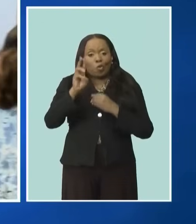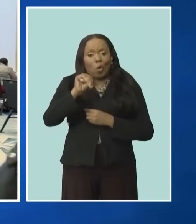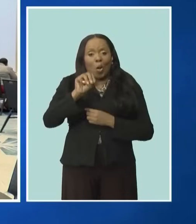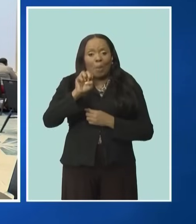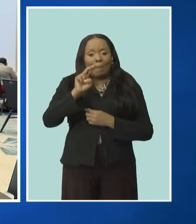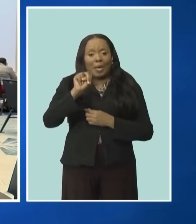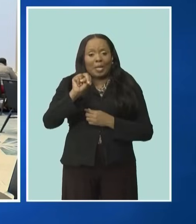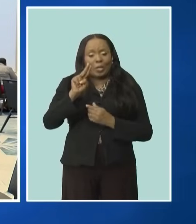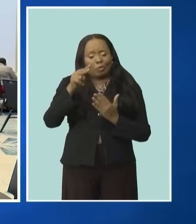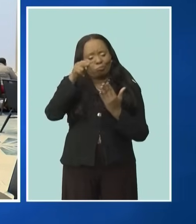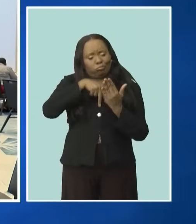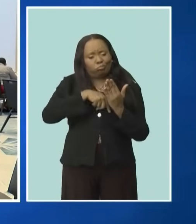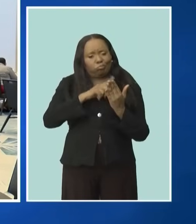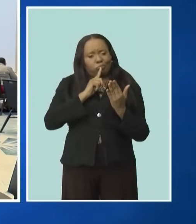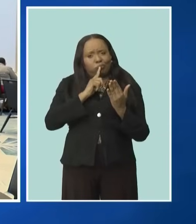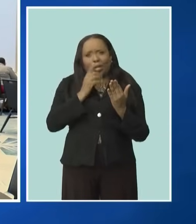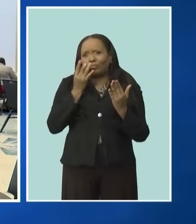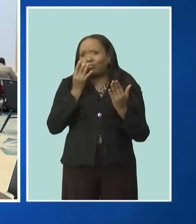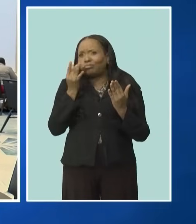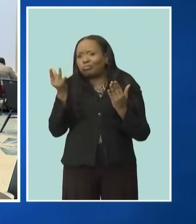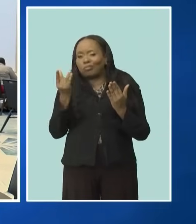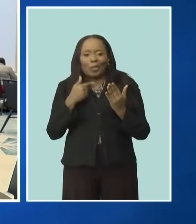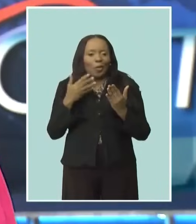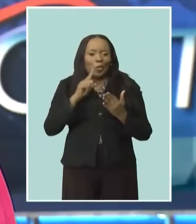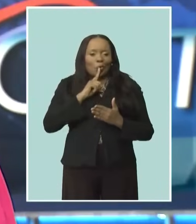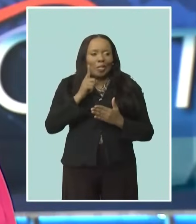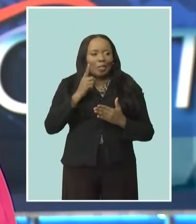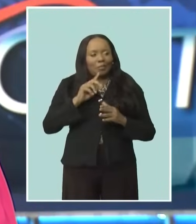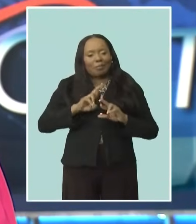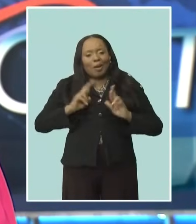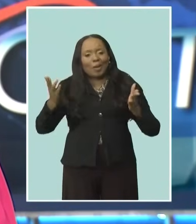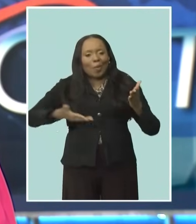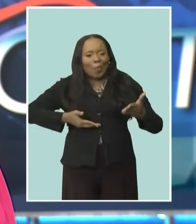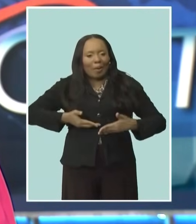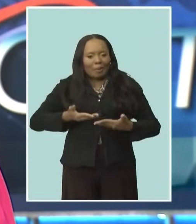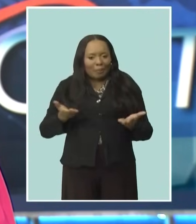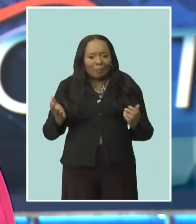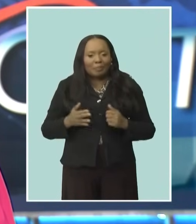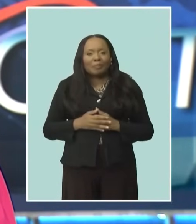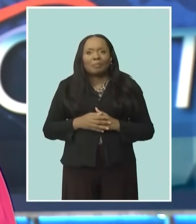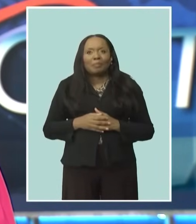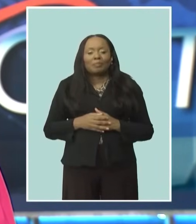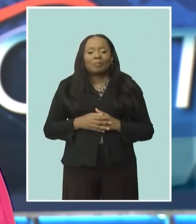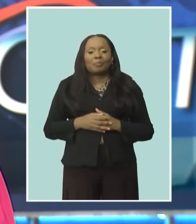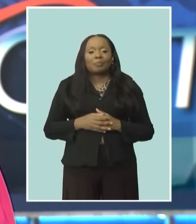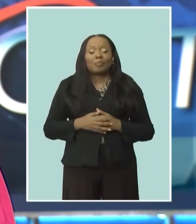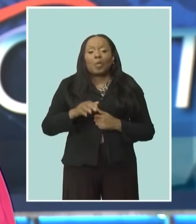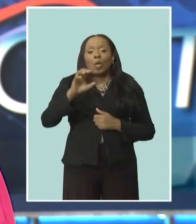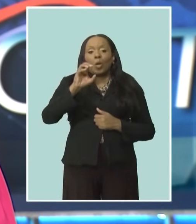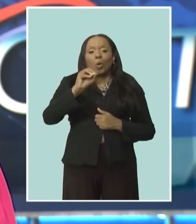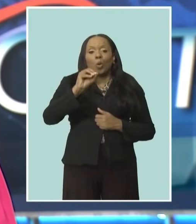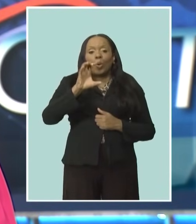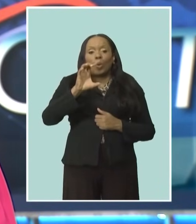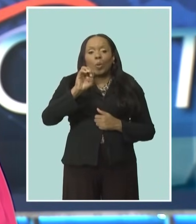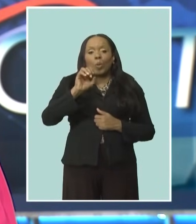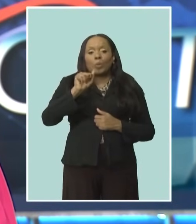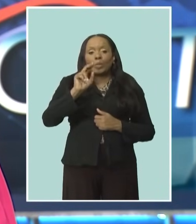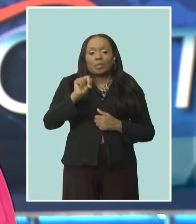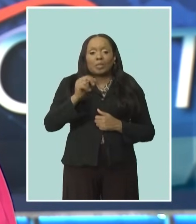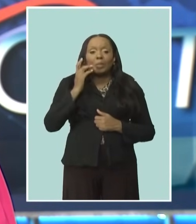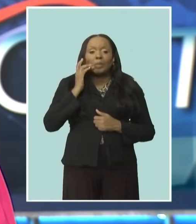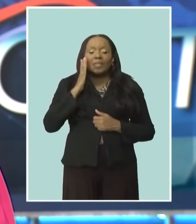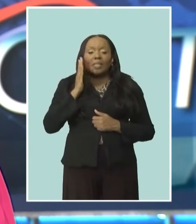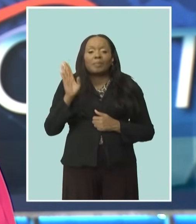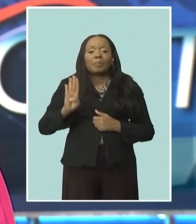So we're ready to welcome everybody. Now, a short ride away to Ocean Hotels Barbados, Sales and